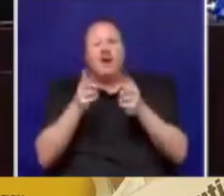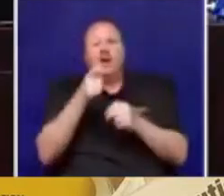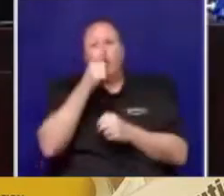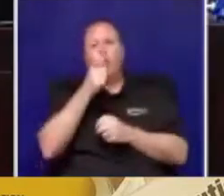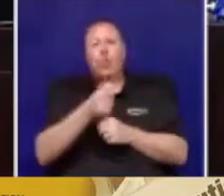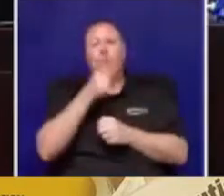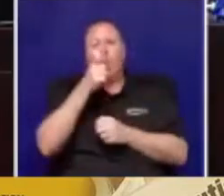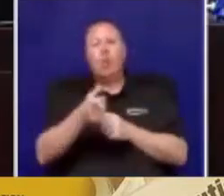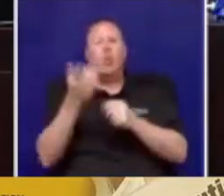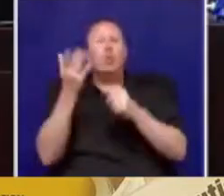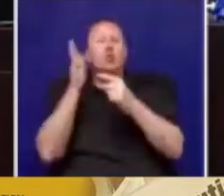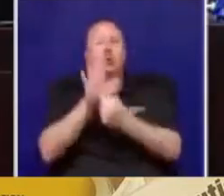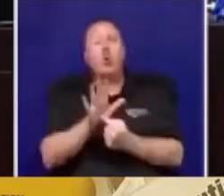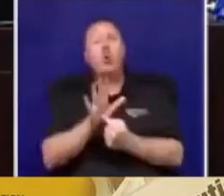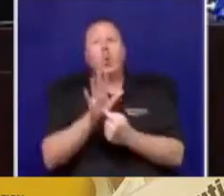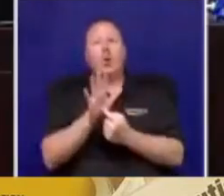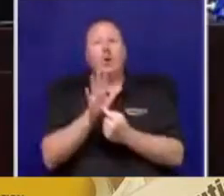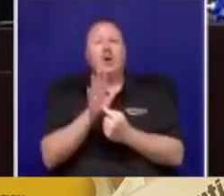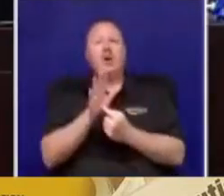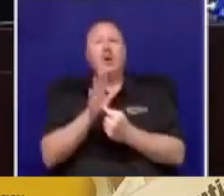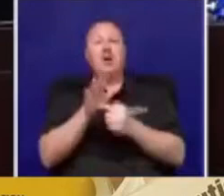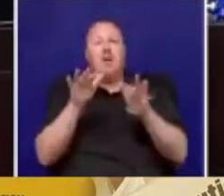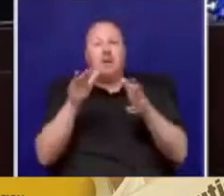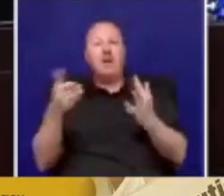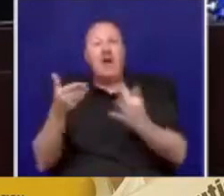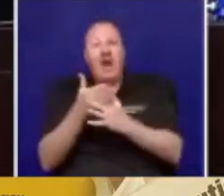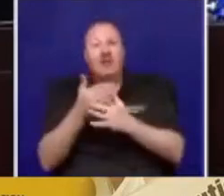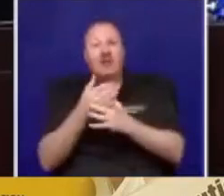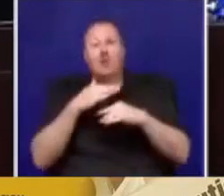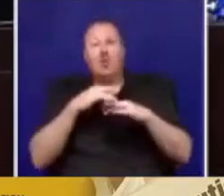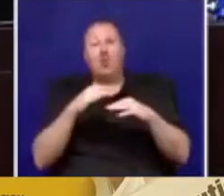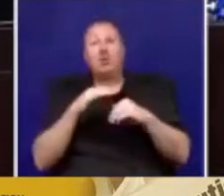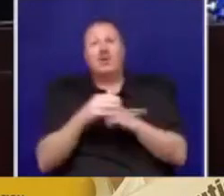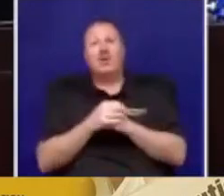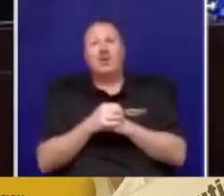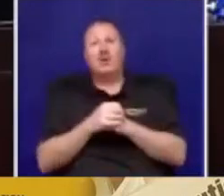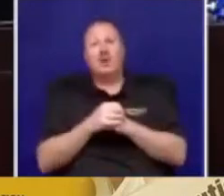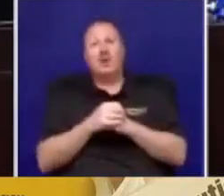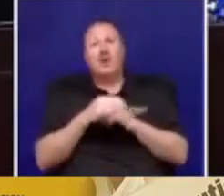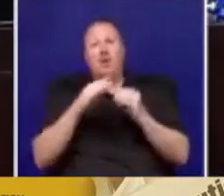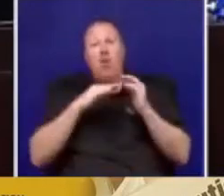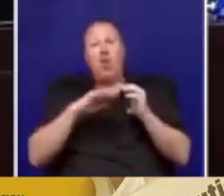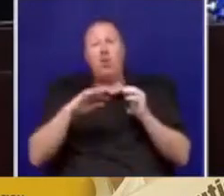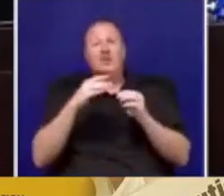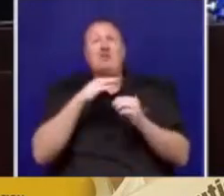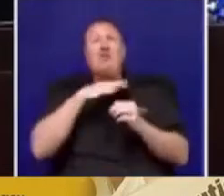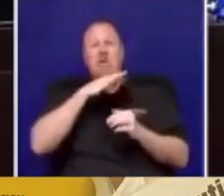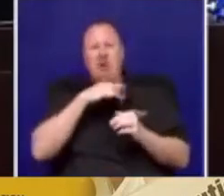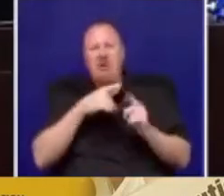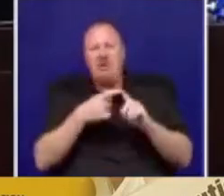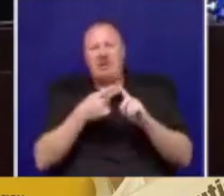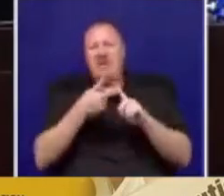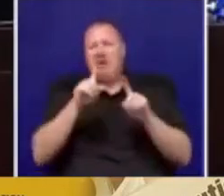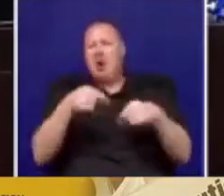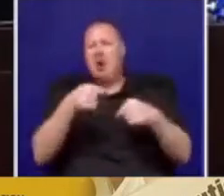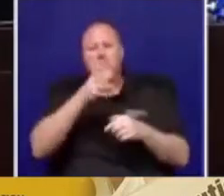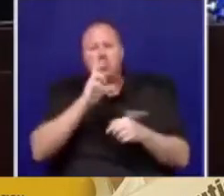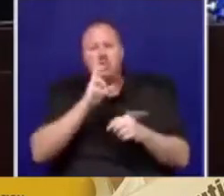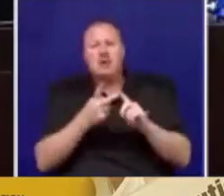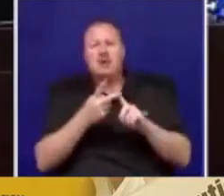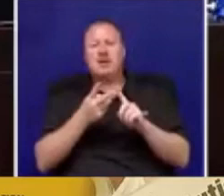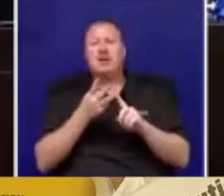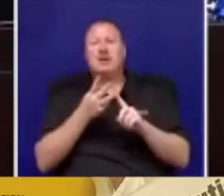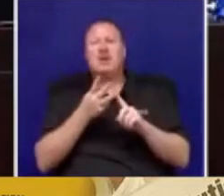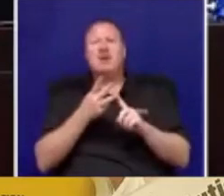cruel indictment when people have access to pipe water, but the pipe water is dirty, the pipe water is undrinkable, or in